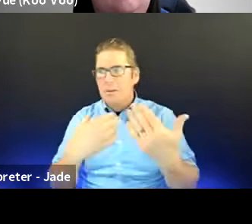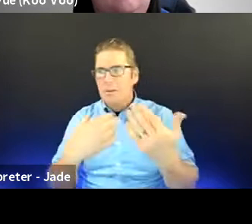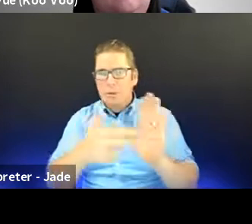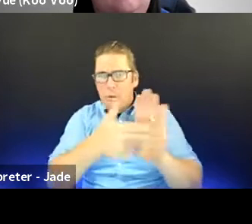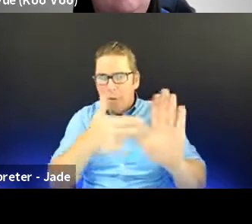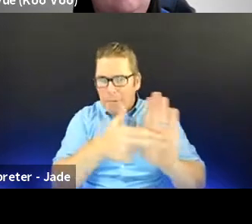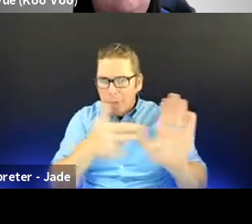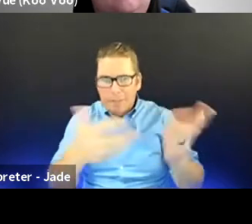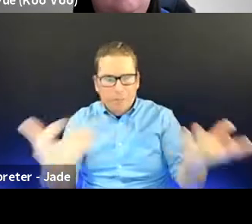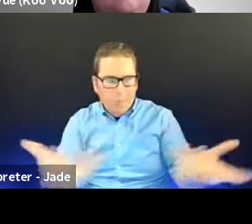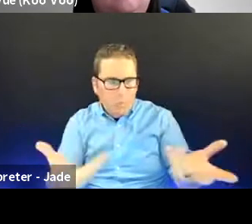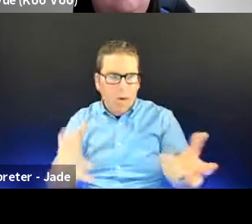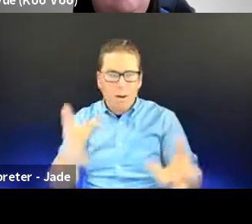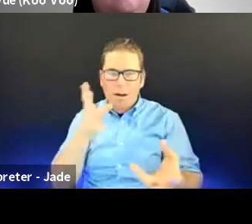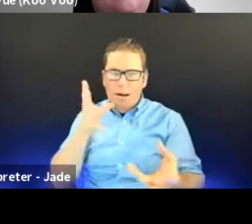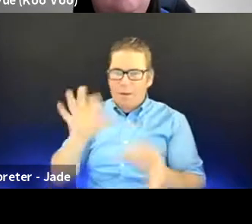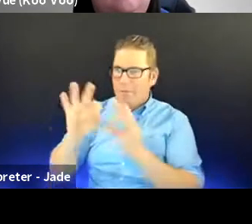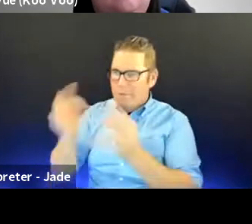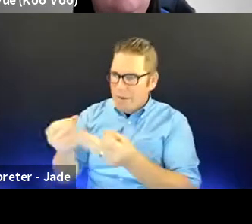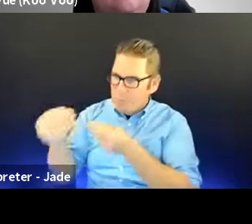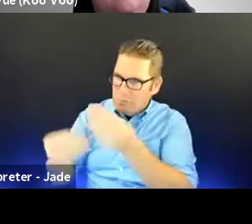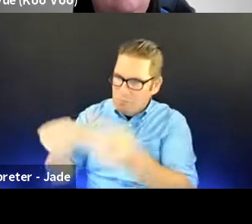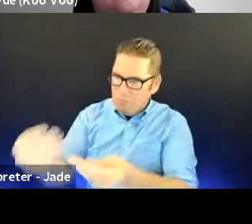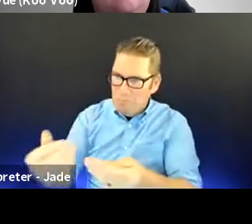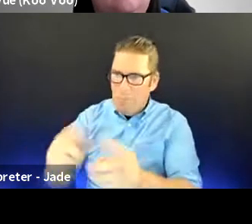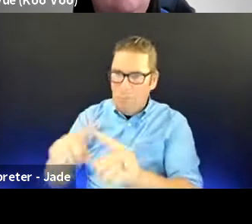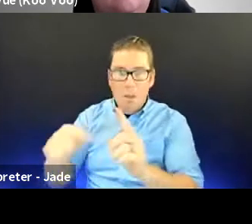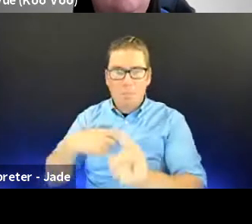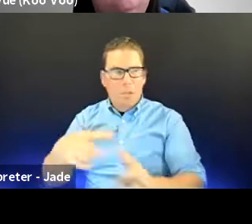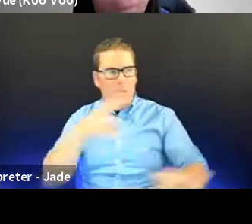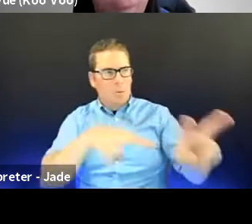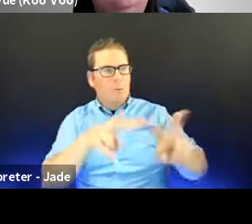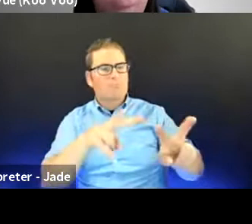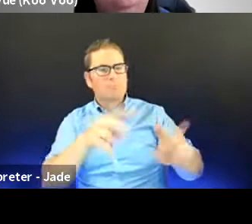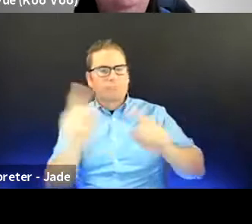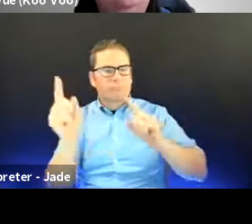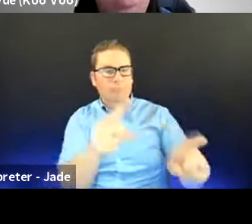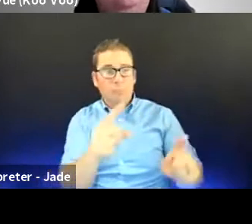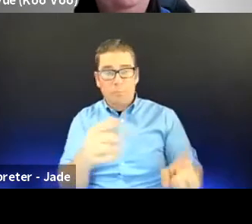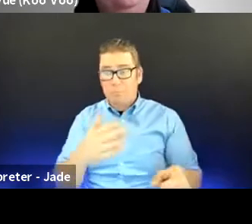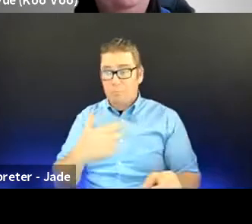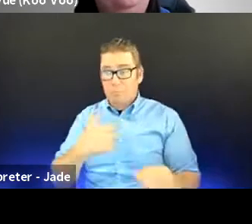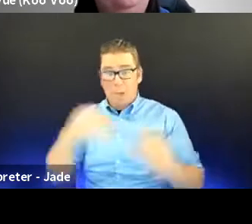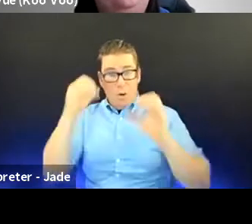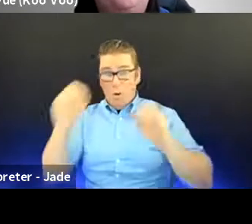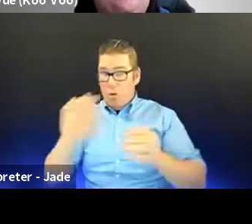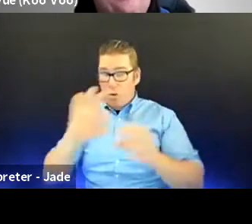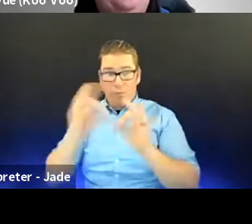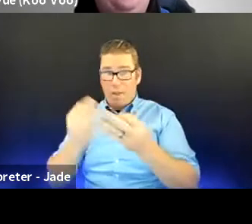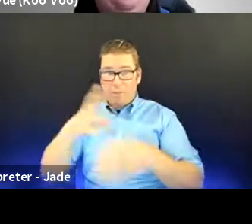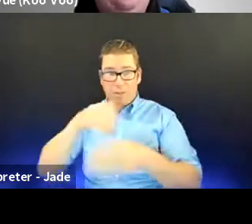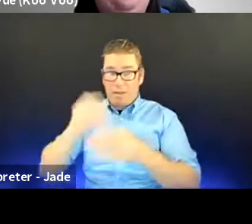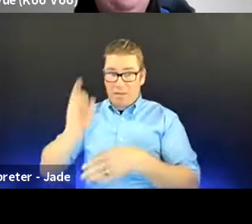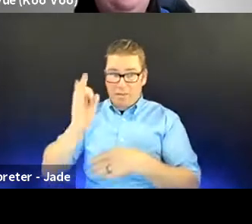the financial reason. And I have no family in Fresno. I'd never been to California, and I just drove from Seattle down. And I